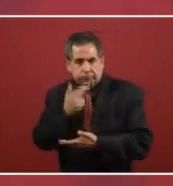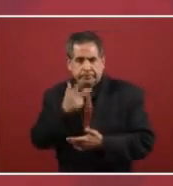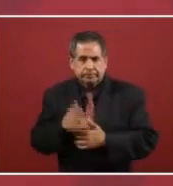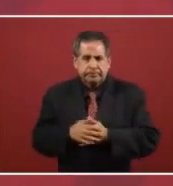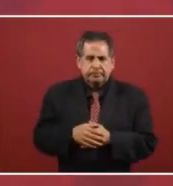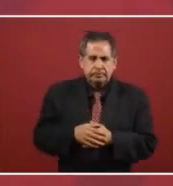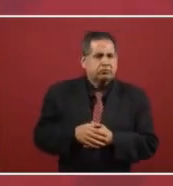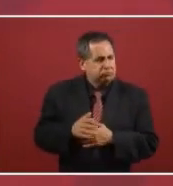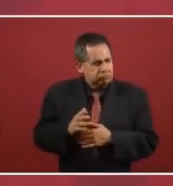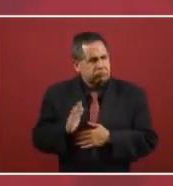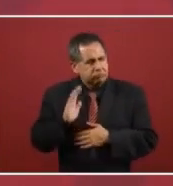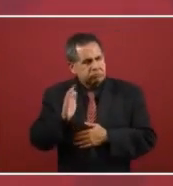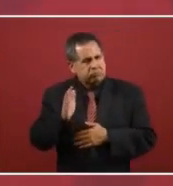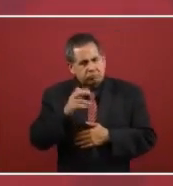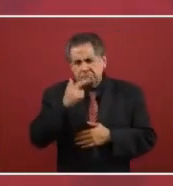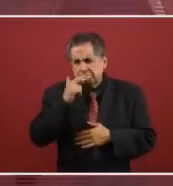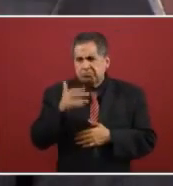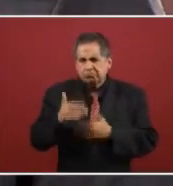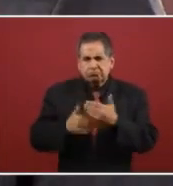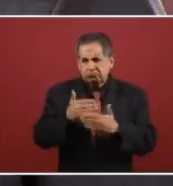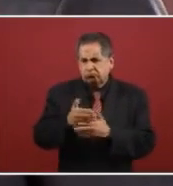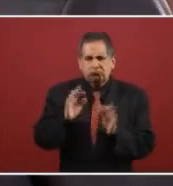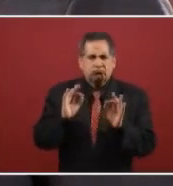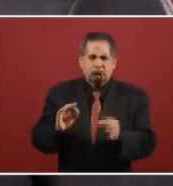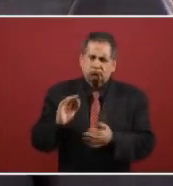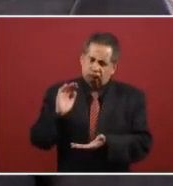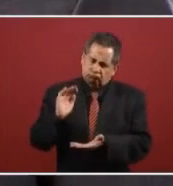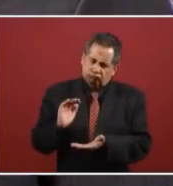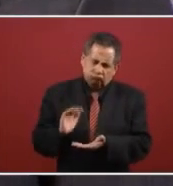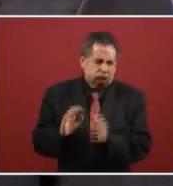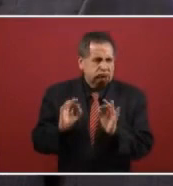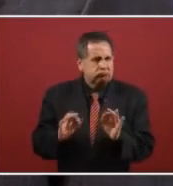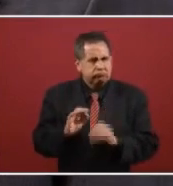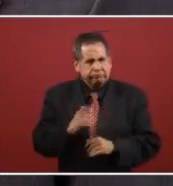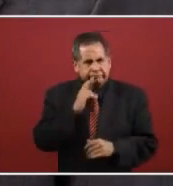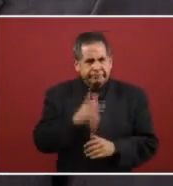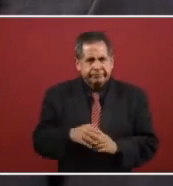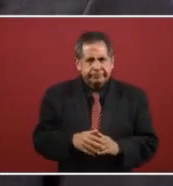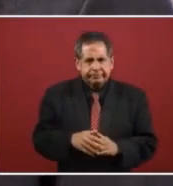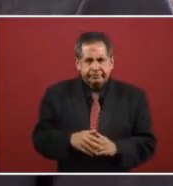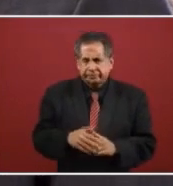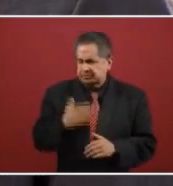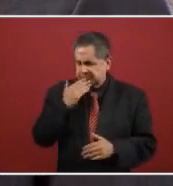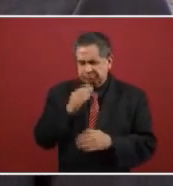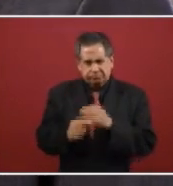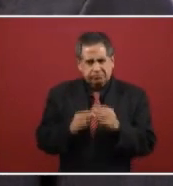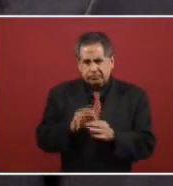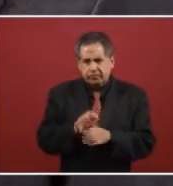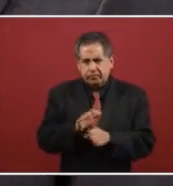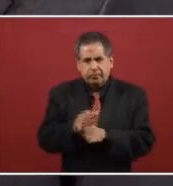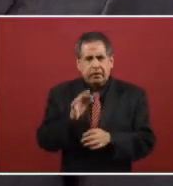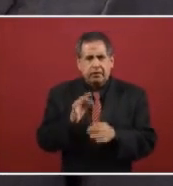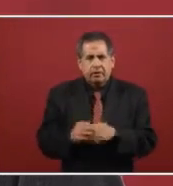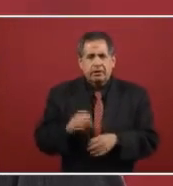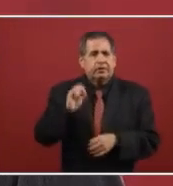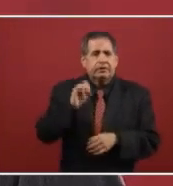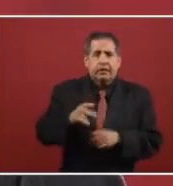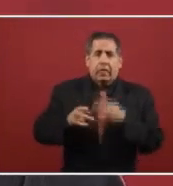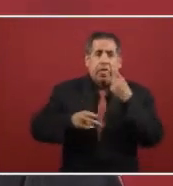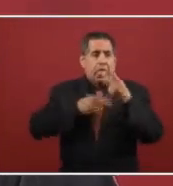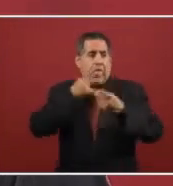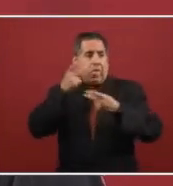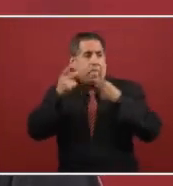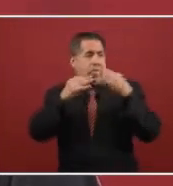in lo the hemos best logrado. possible form, and we've gained it. Hemos, We're able to do it, logrado bastante bien, and we've done it very sin well